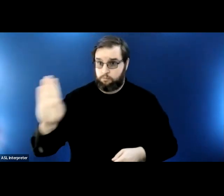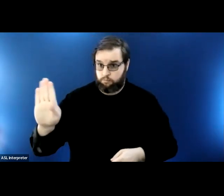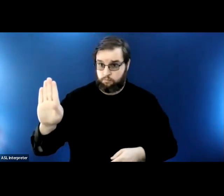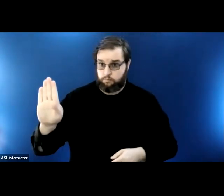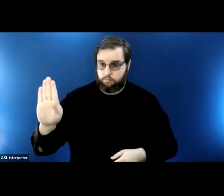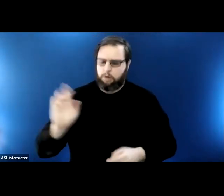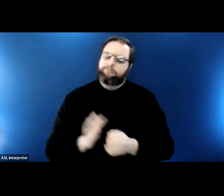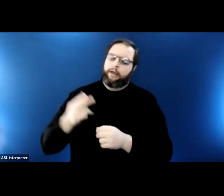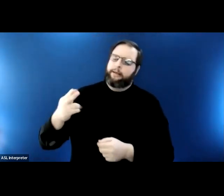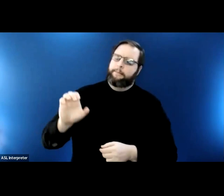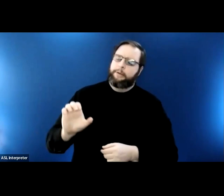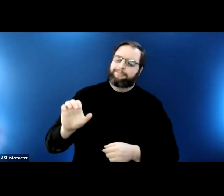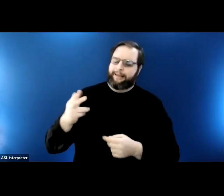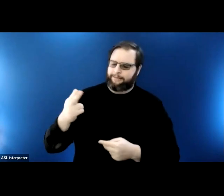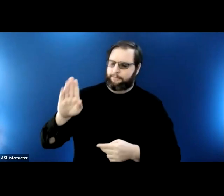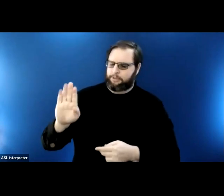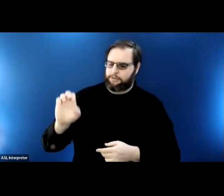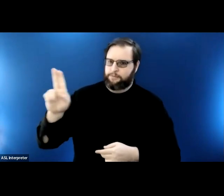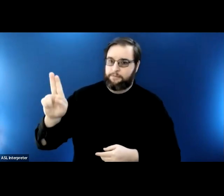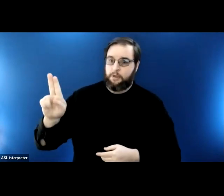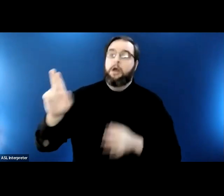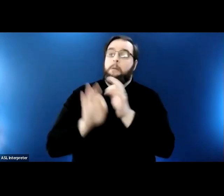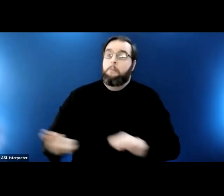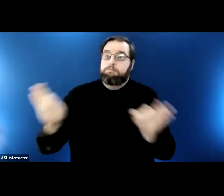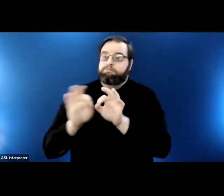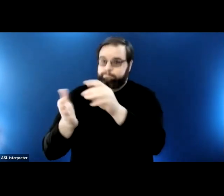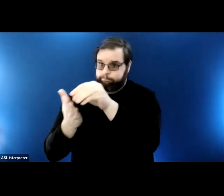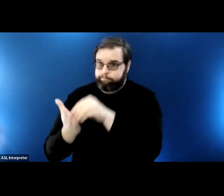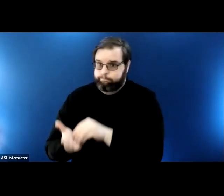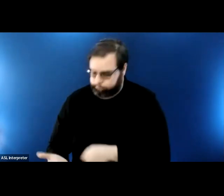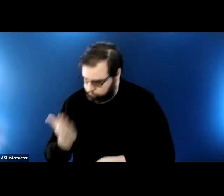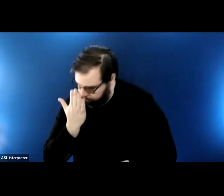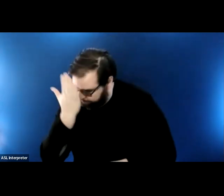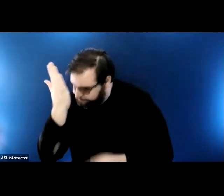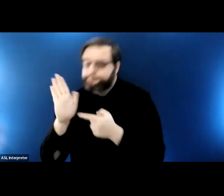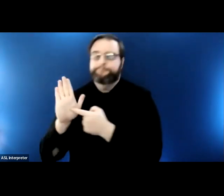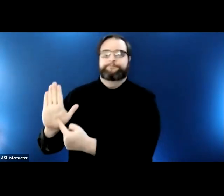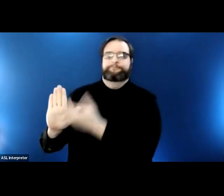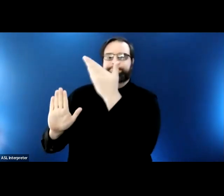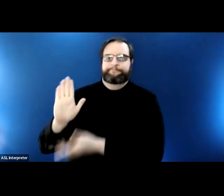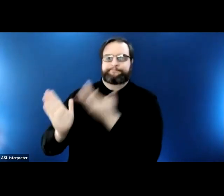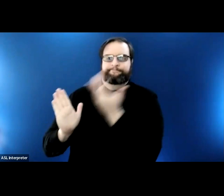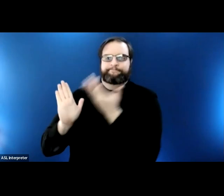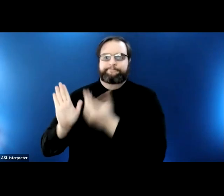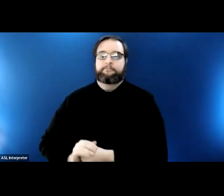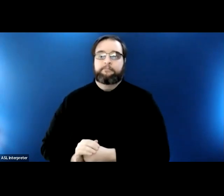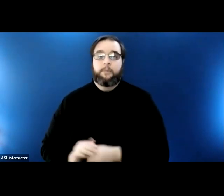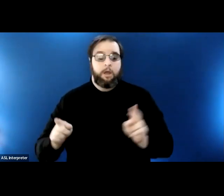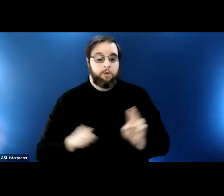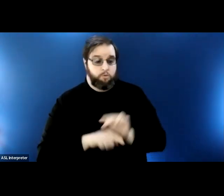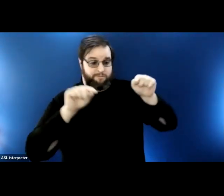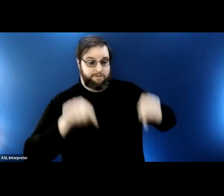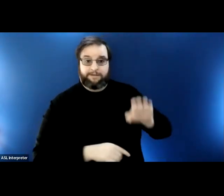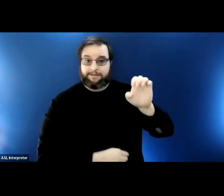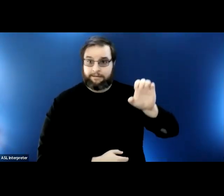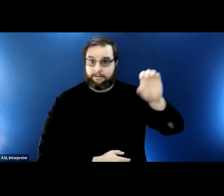the data. We will use the Partners Act and the executive order to strengthen the capacity and competitiveness of